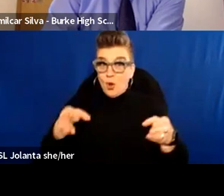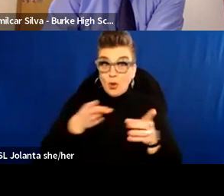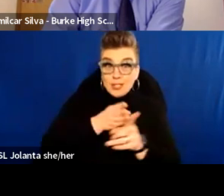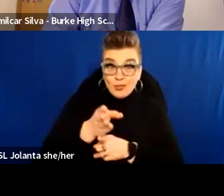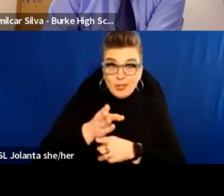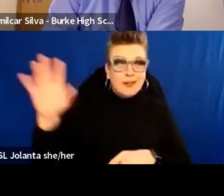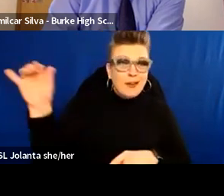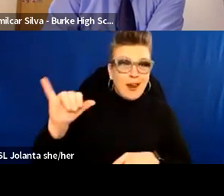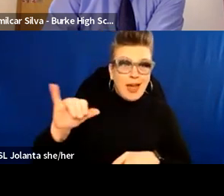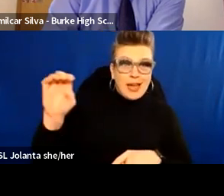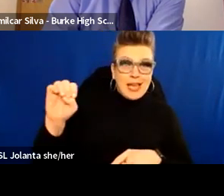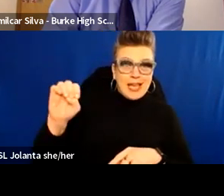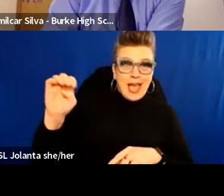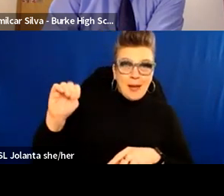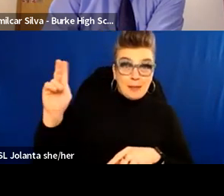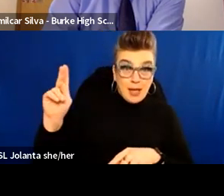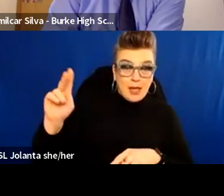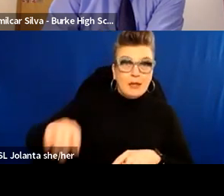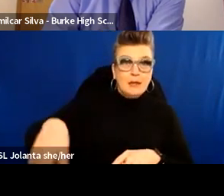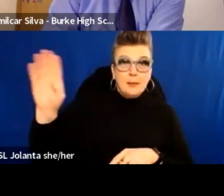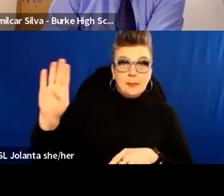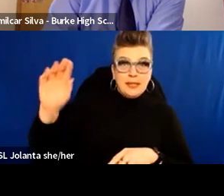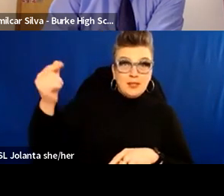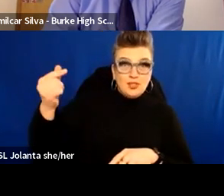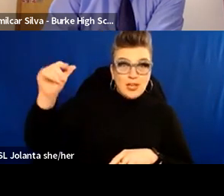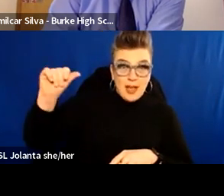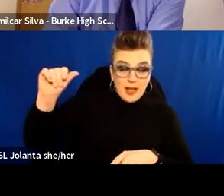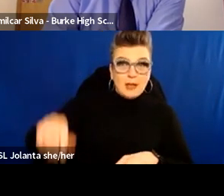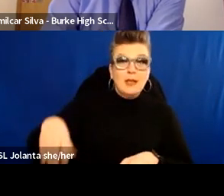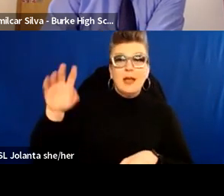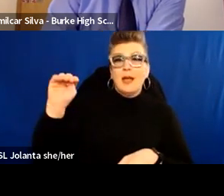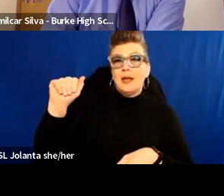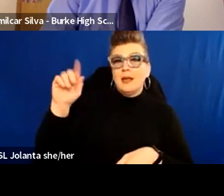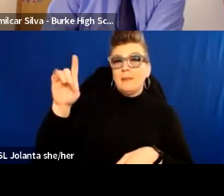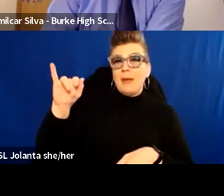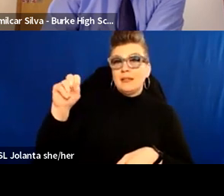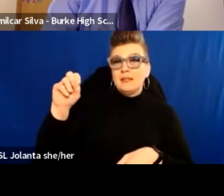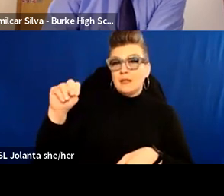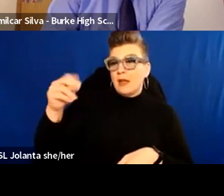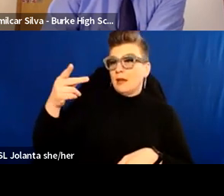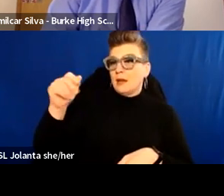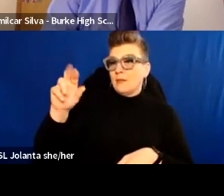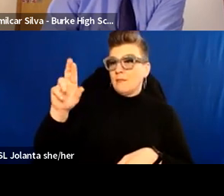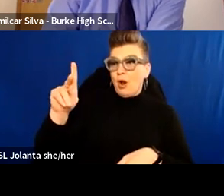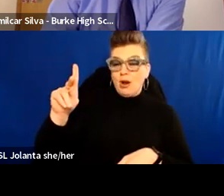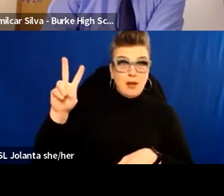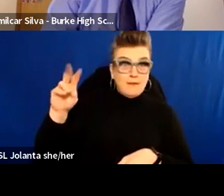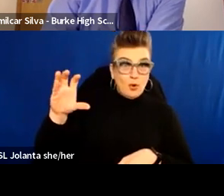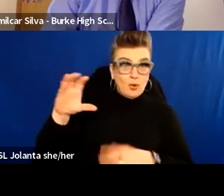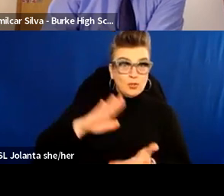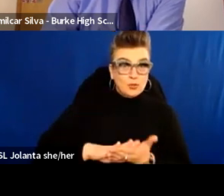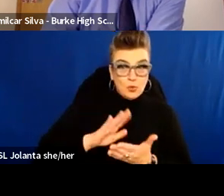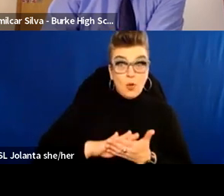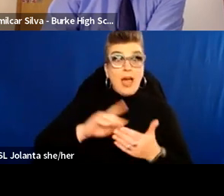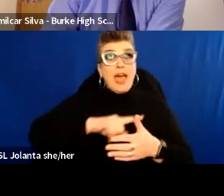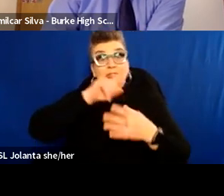emk or the bga or the madison park vocational school and then we have a series of day schools